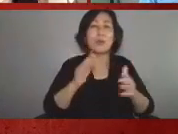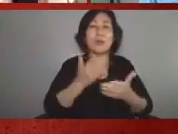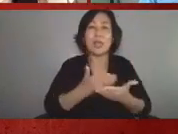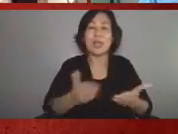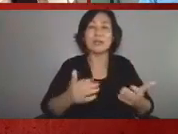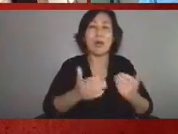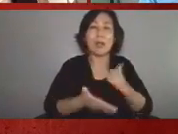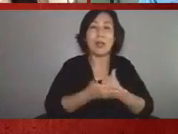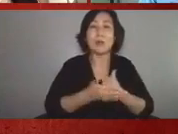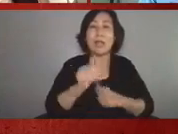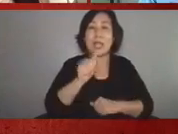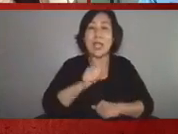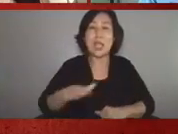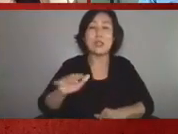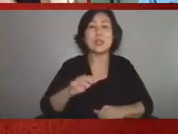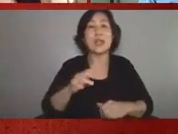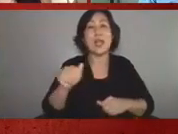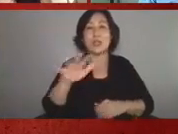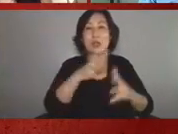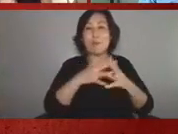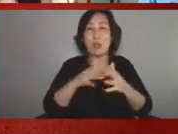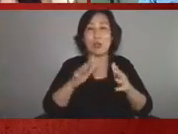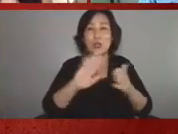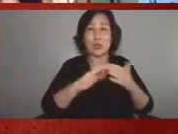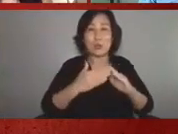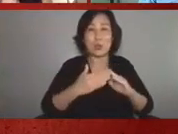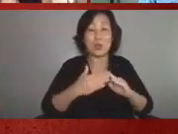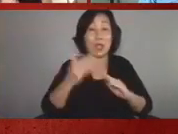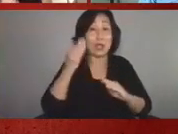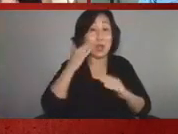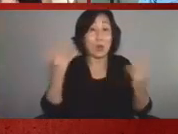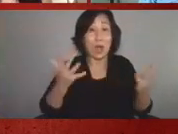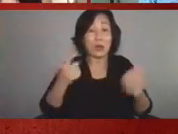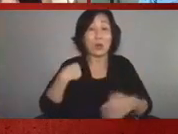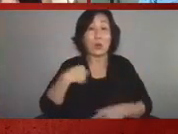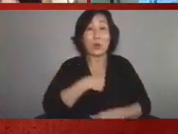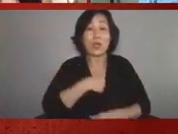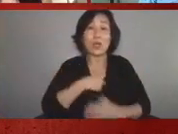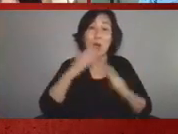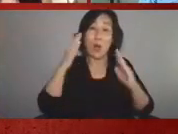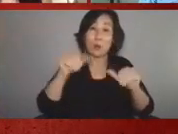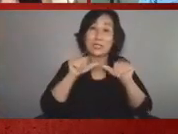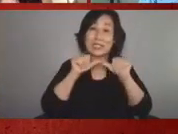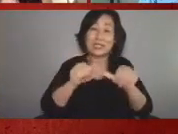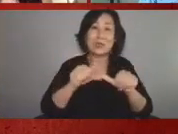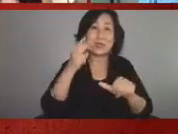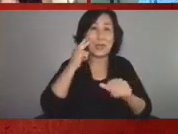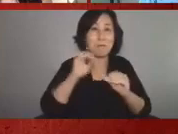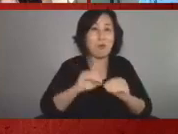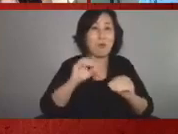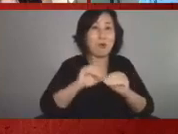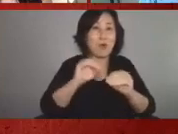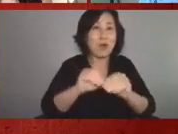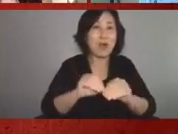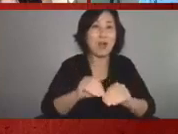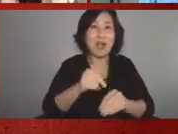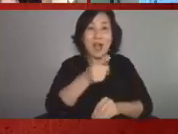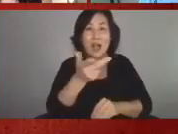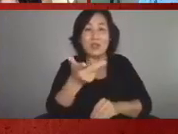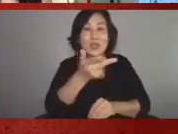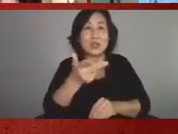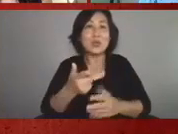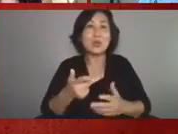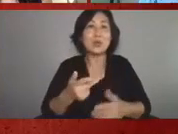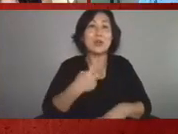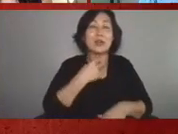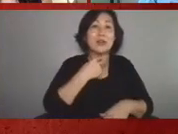American community, Asian American community. And you know what? We just hope to continue to see more, and you know, you uplift voices.